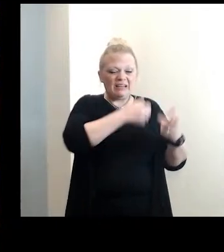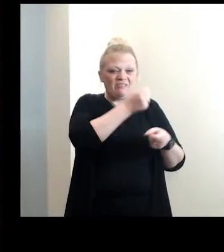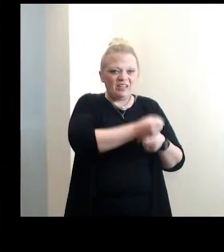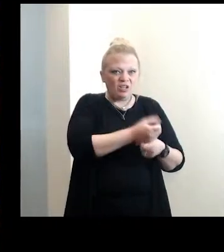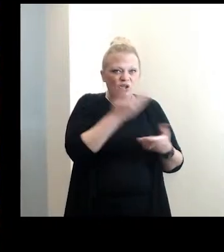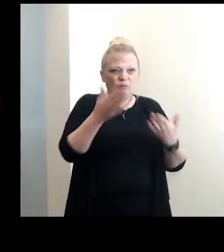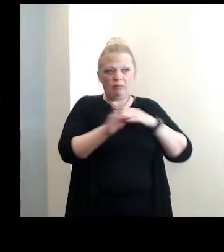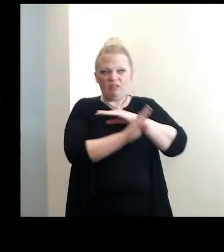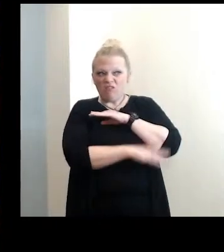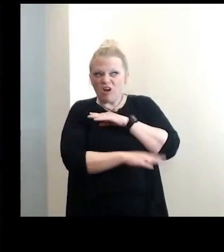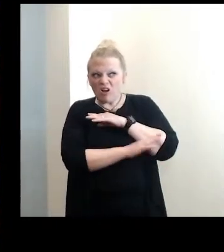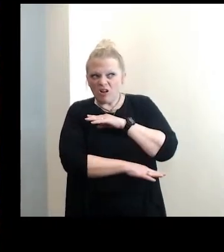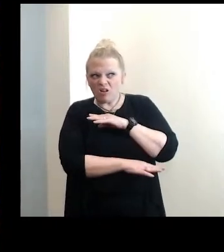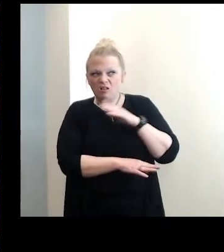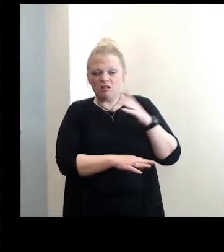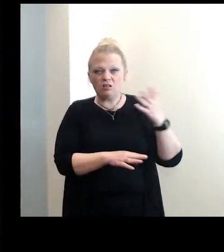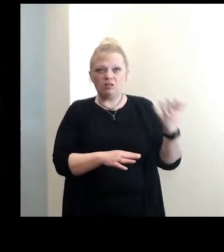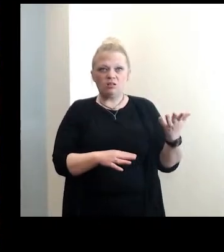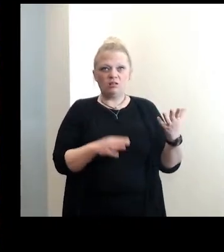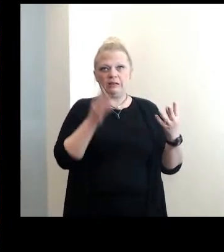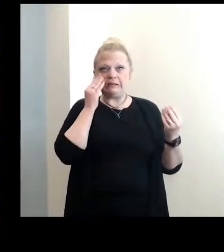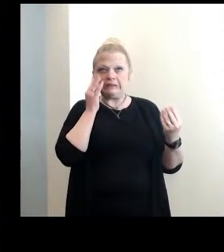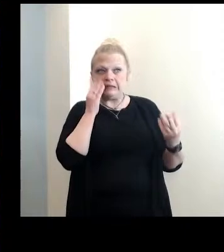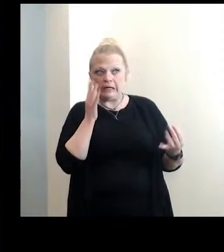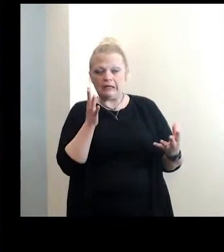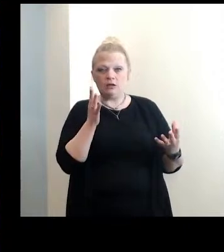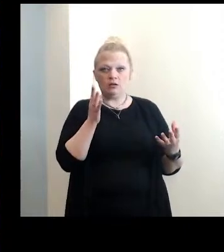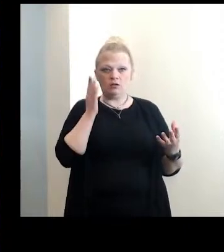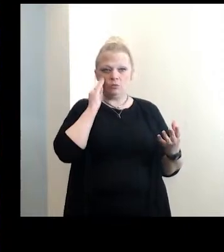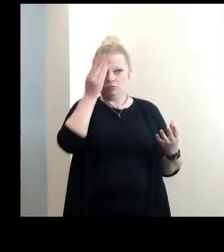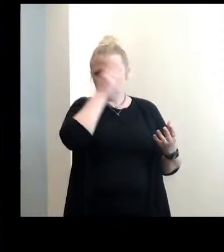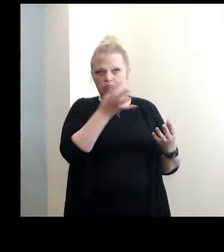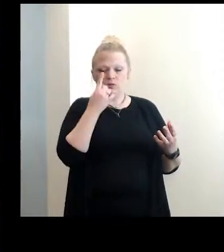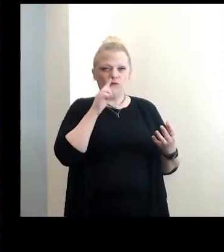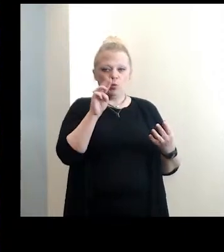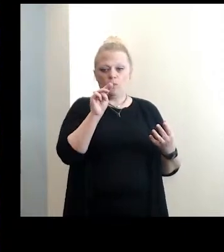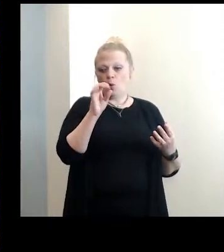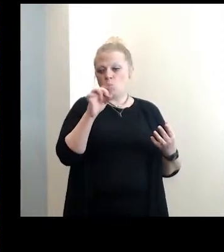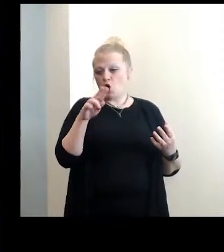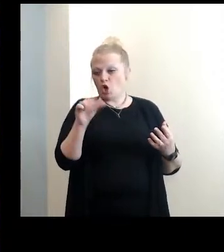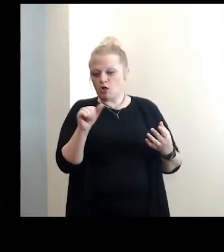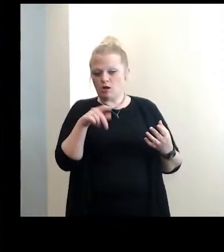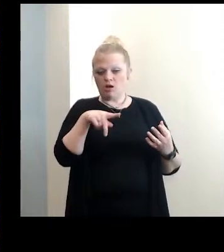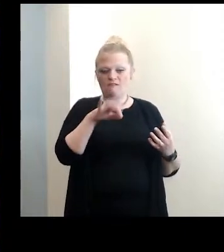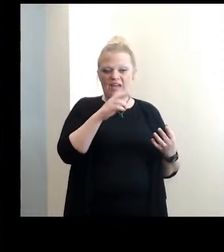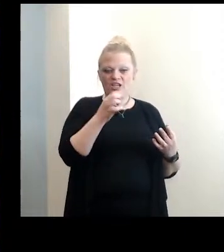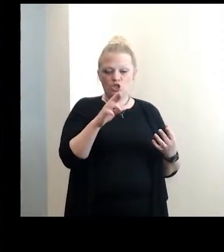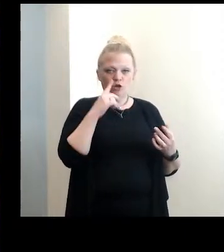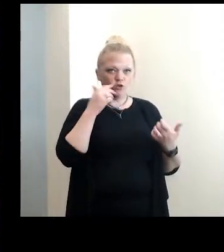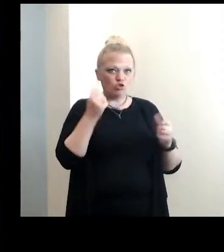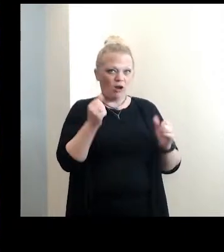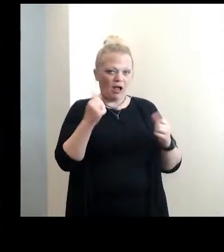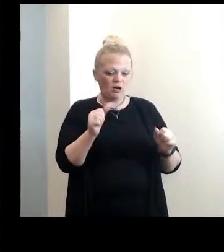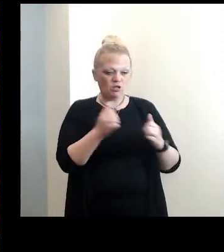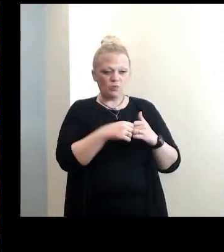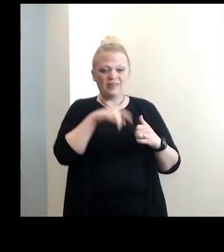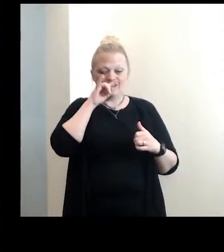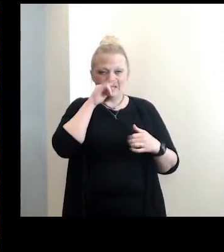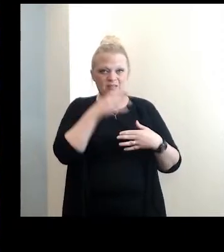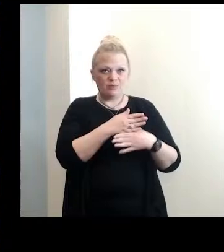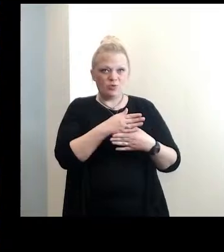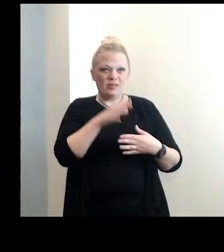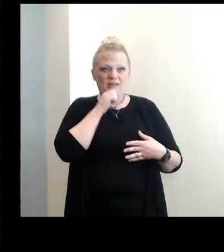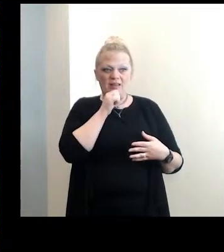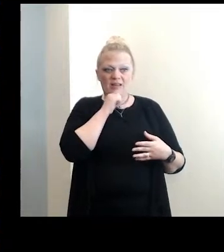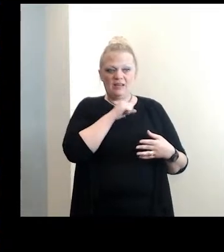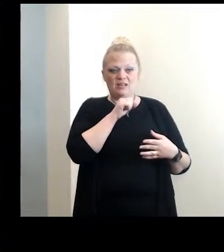even in the fall, the data will be out for either Moderna or Pfizer's trials for kids that are between the